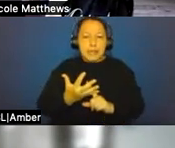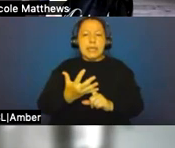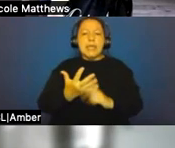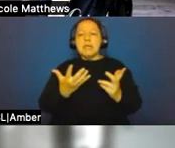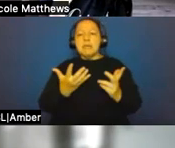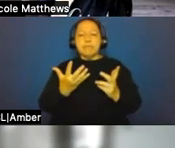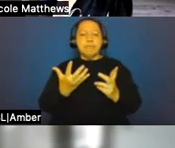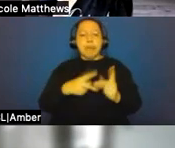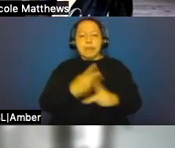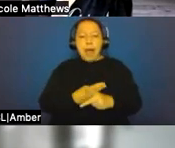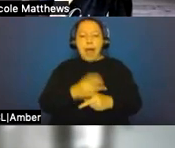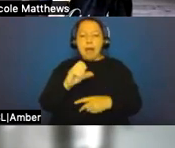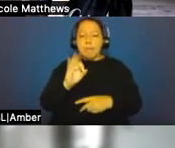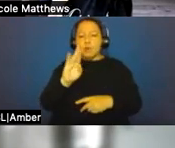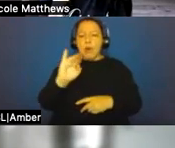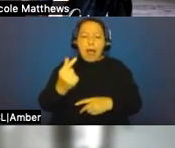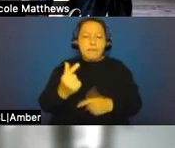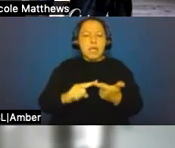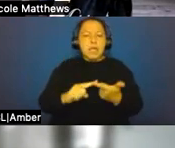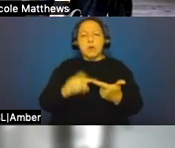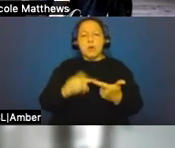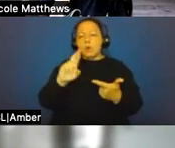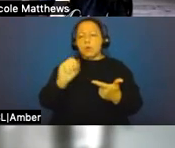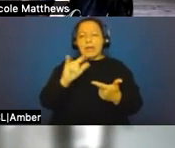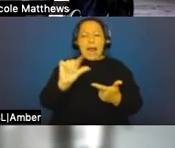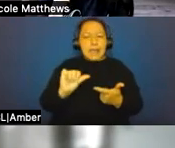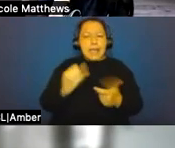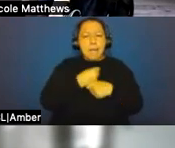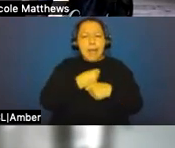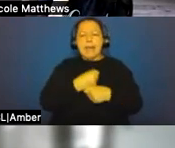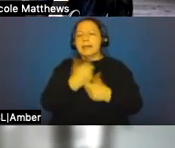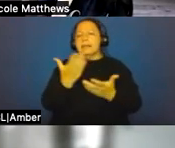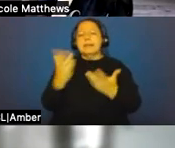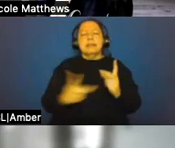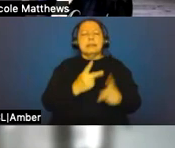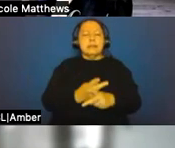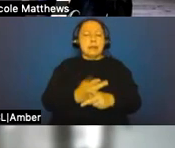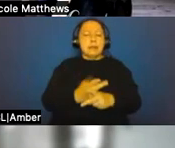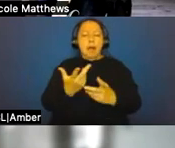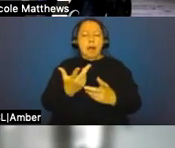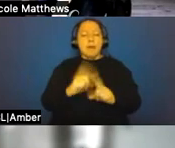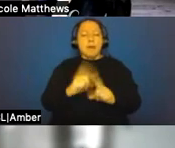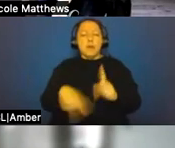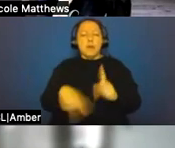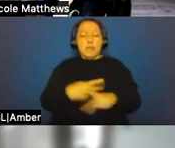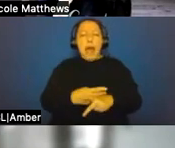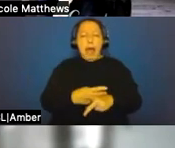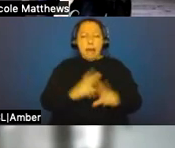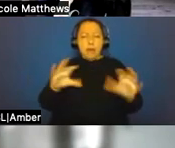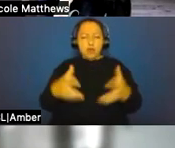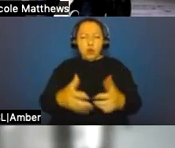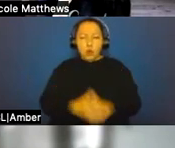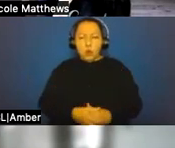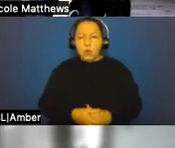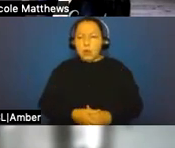or regalia making or something circle. Going to a forum or something like that, or a